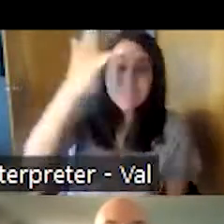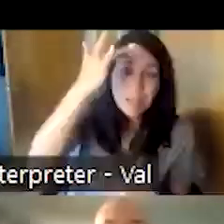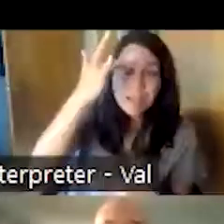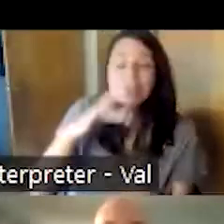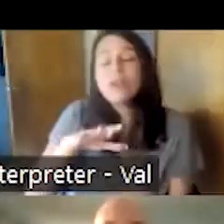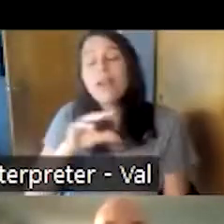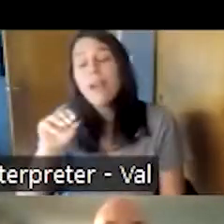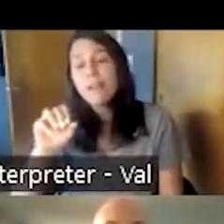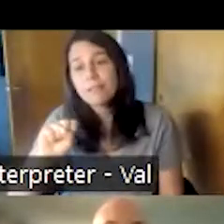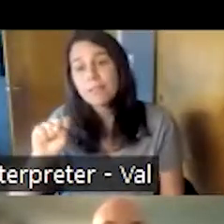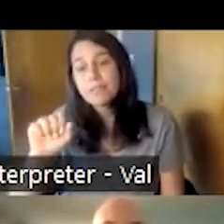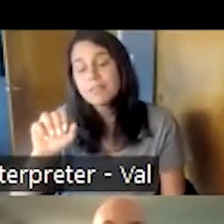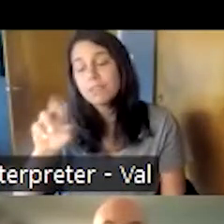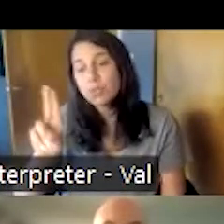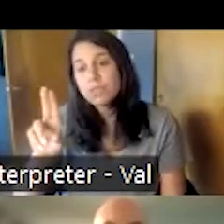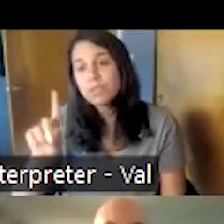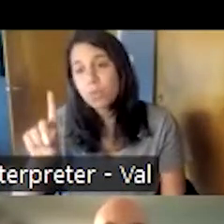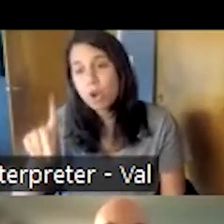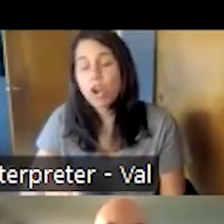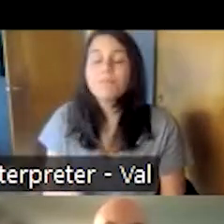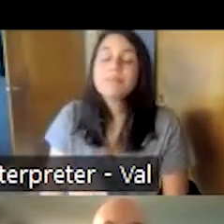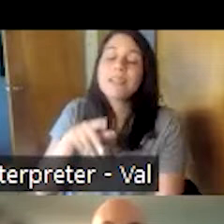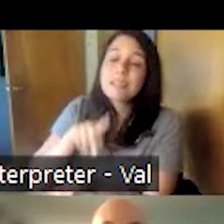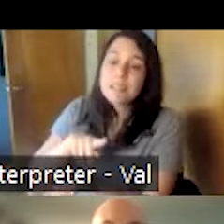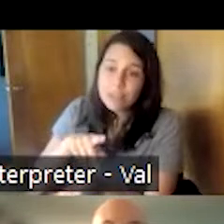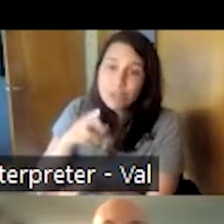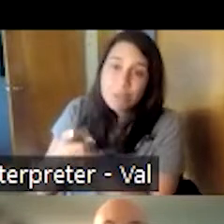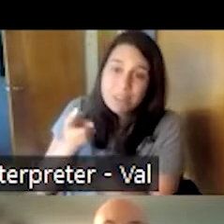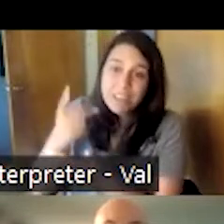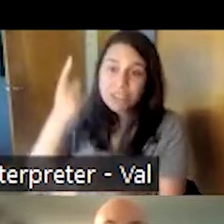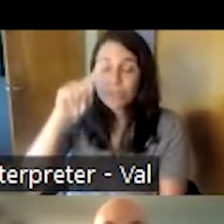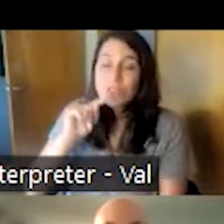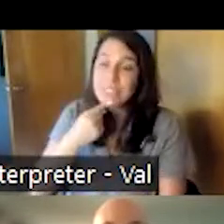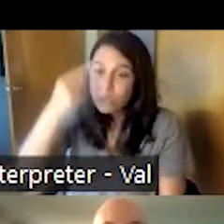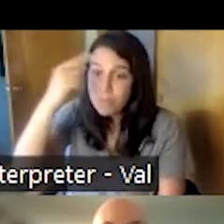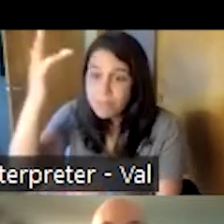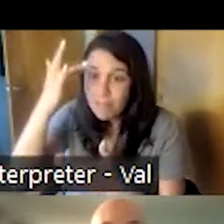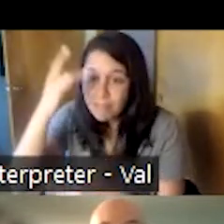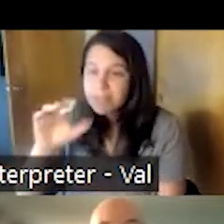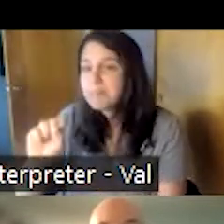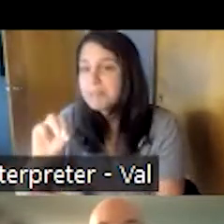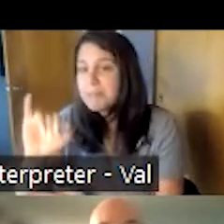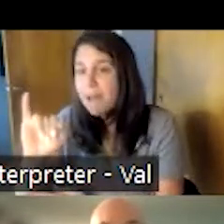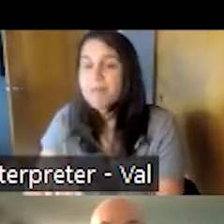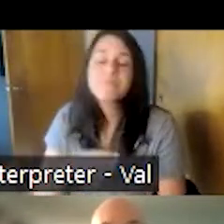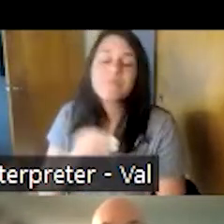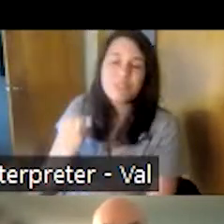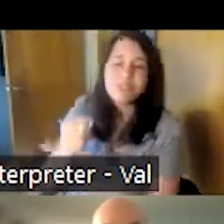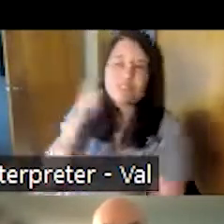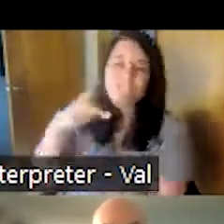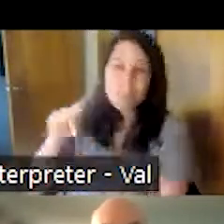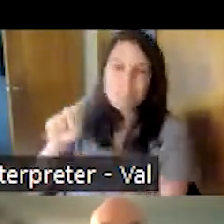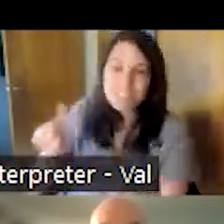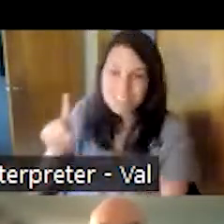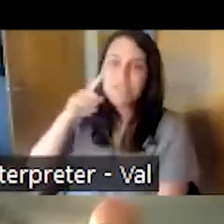use disorders, psychiatric rehabilitation for serious mental illnesses, and the treatment of PTSD, including in people with serious